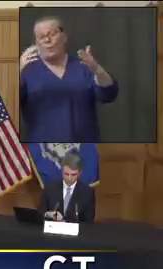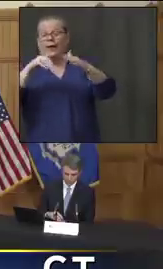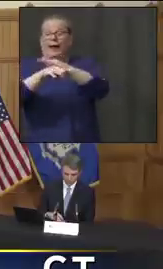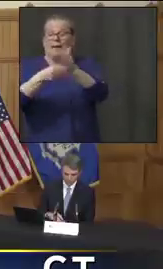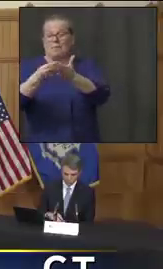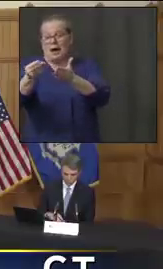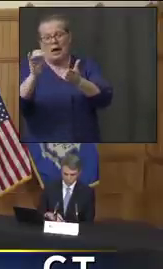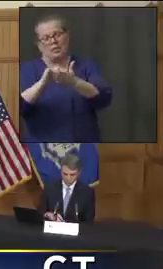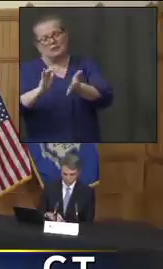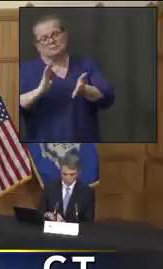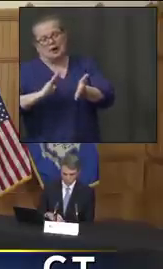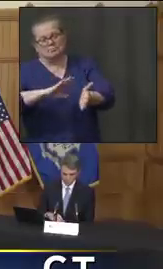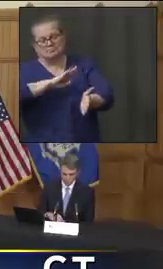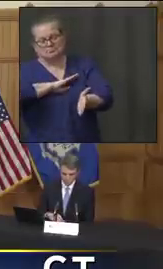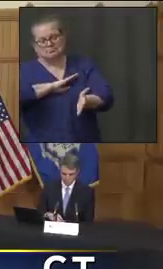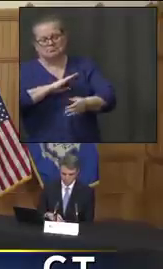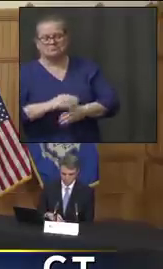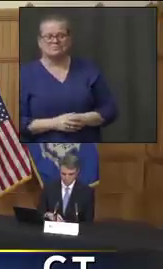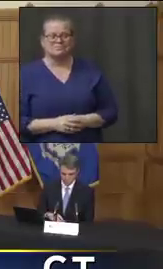News 8.